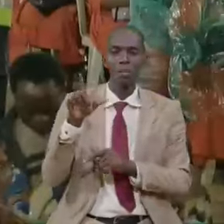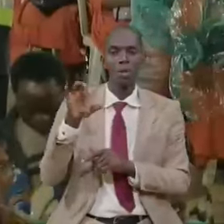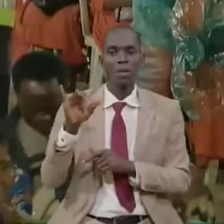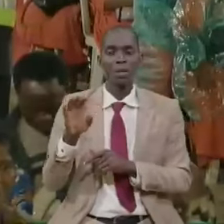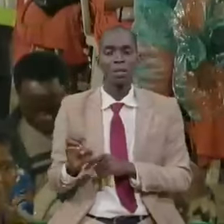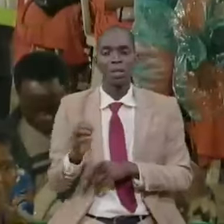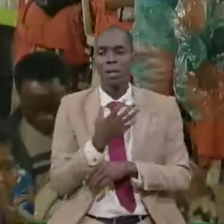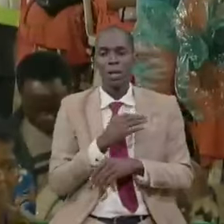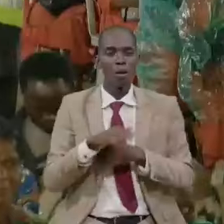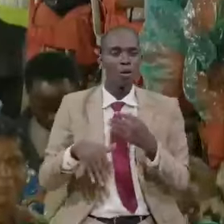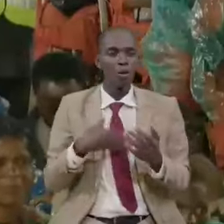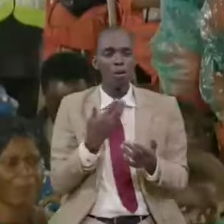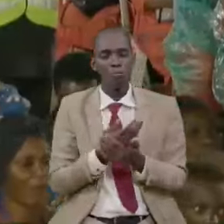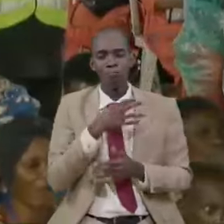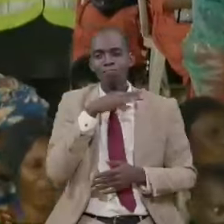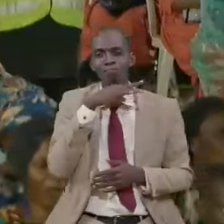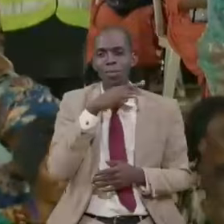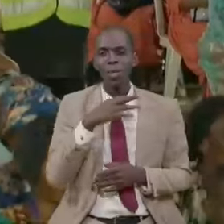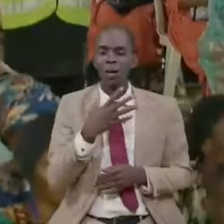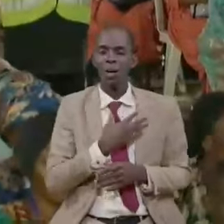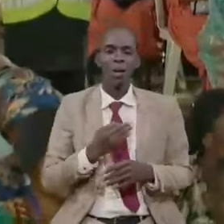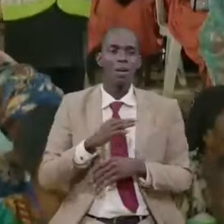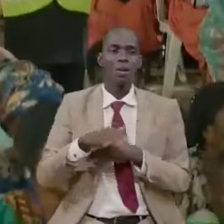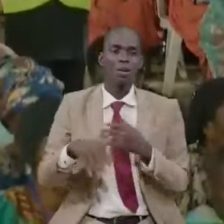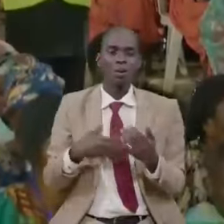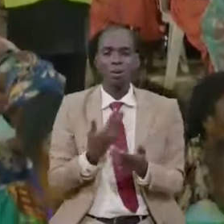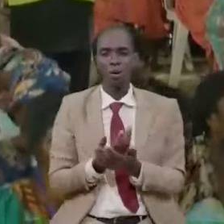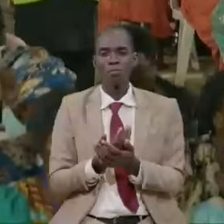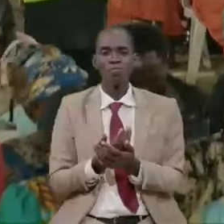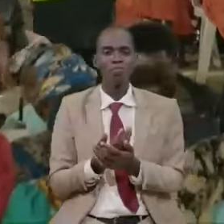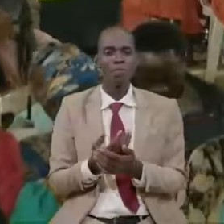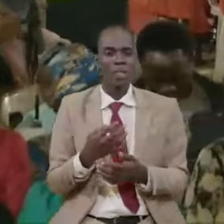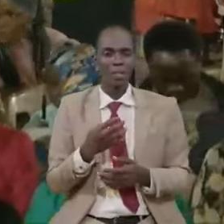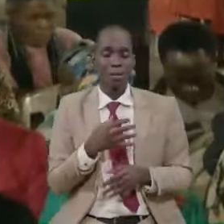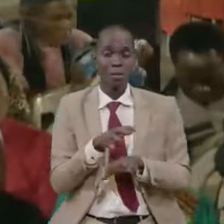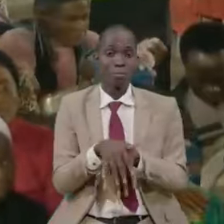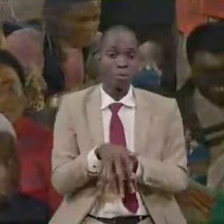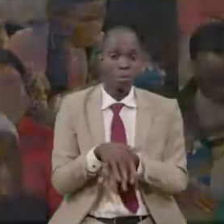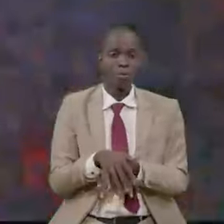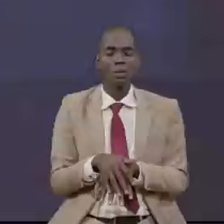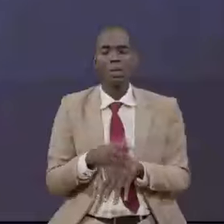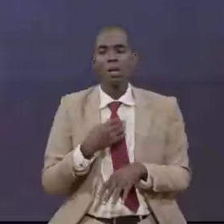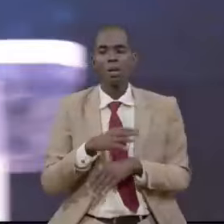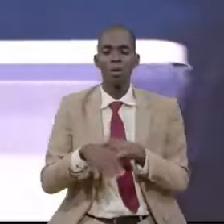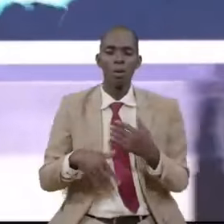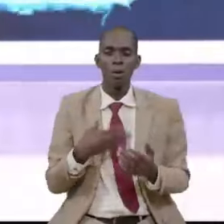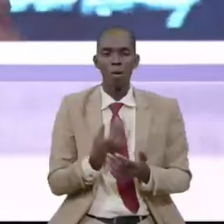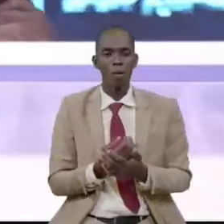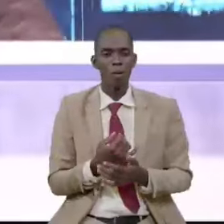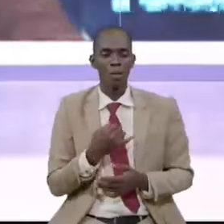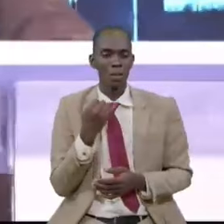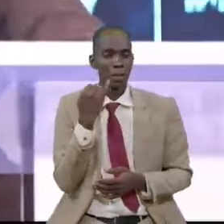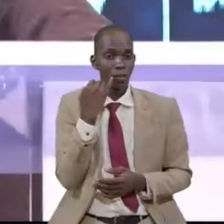guile and all envies and all hypocrisies and all